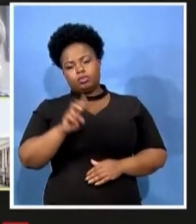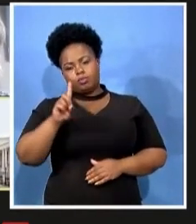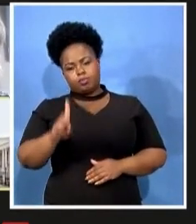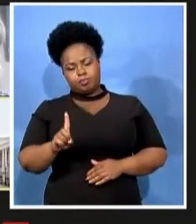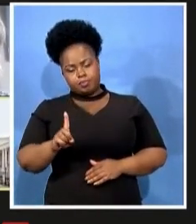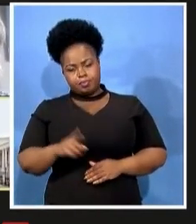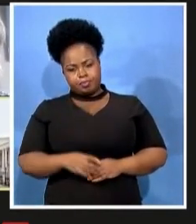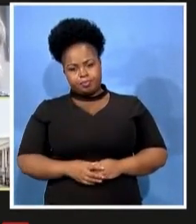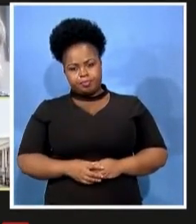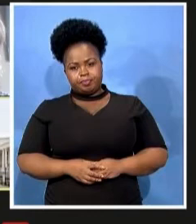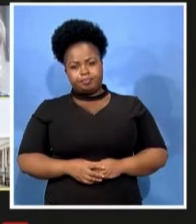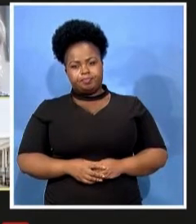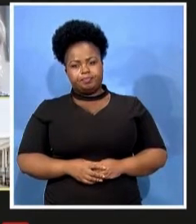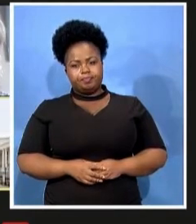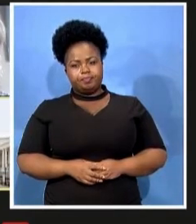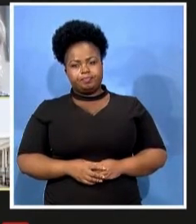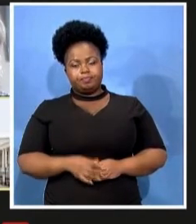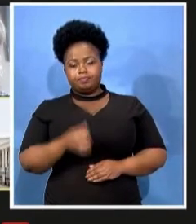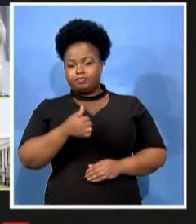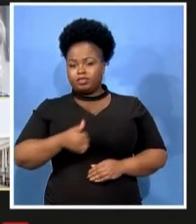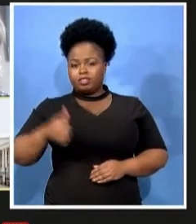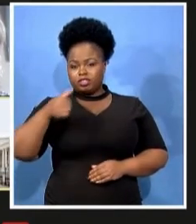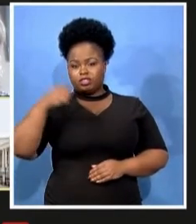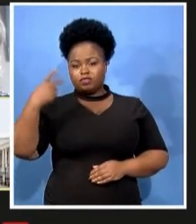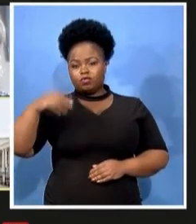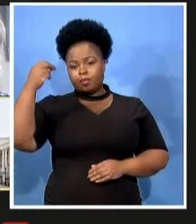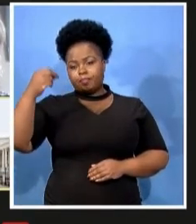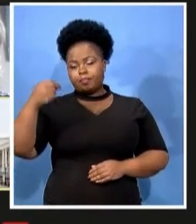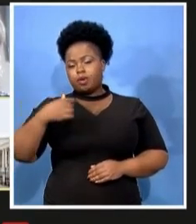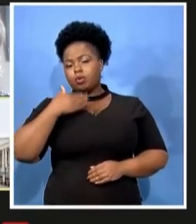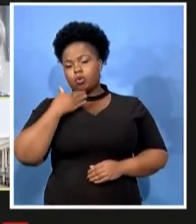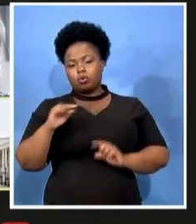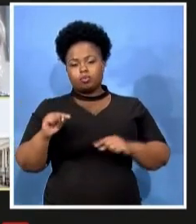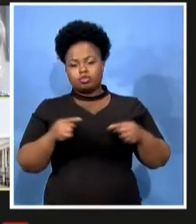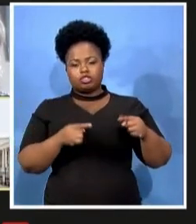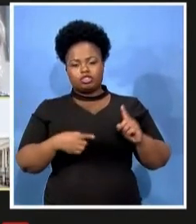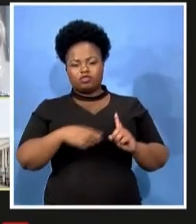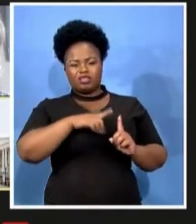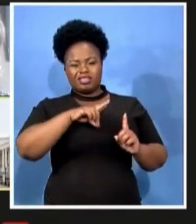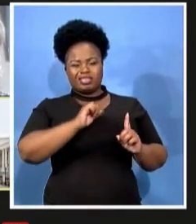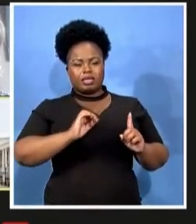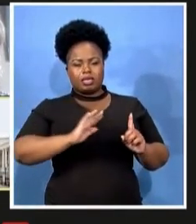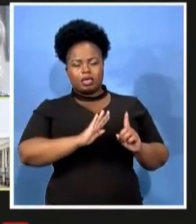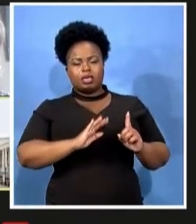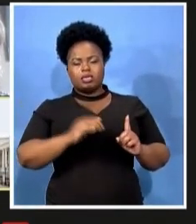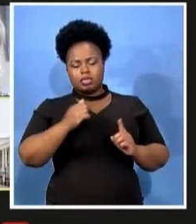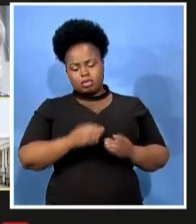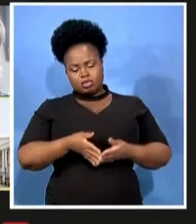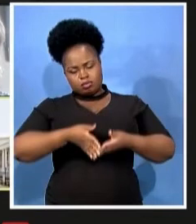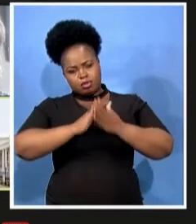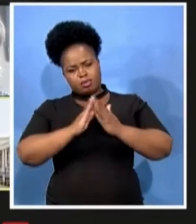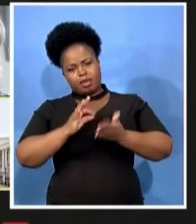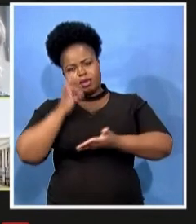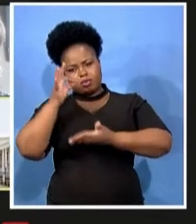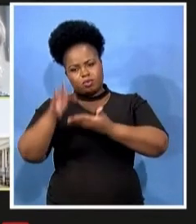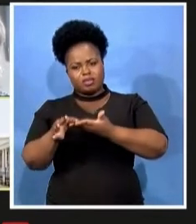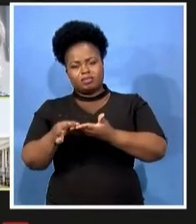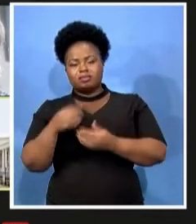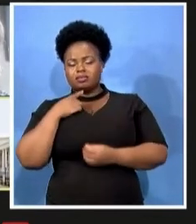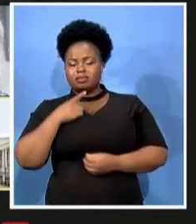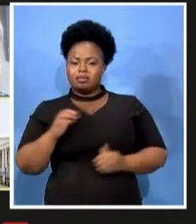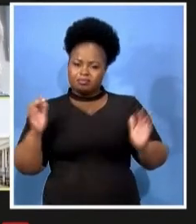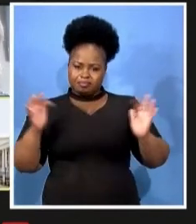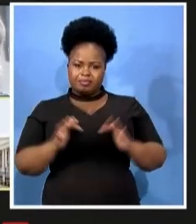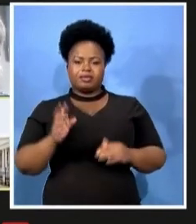the opposition party submitted another request to reconvene the House in order to establish an ad